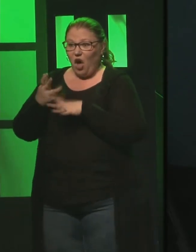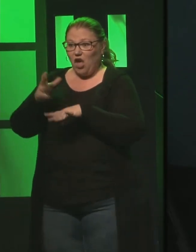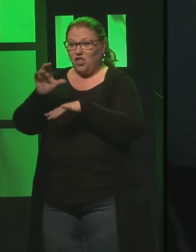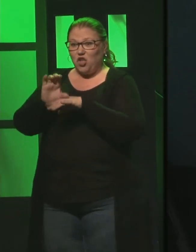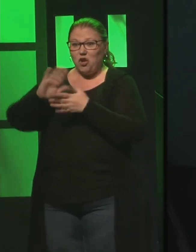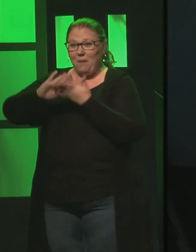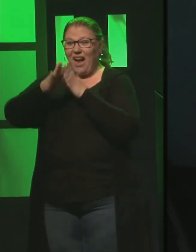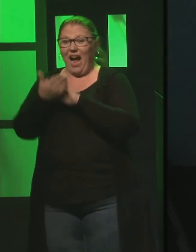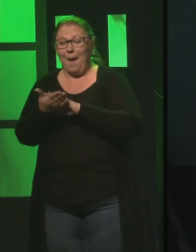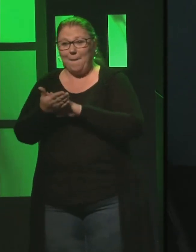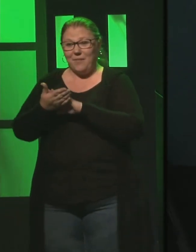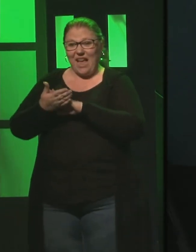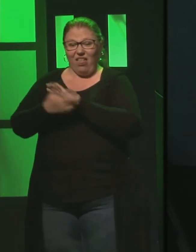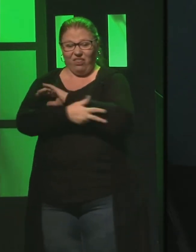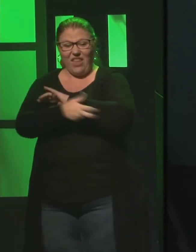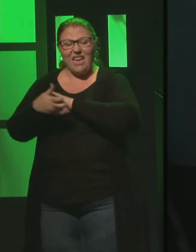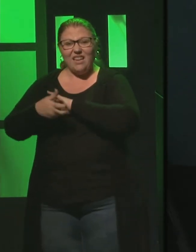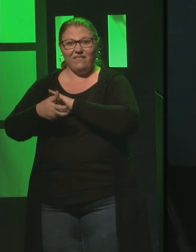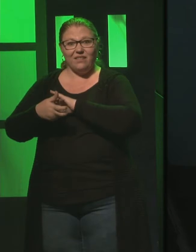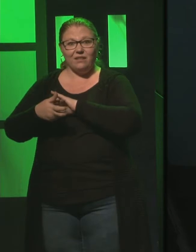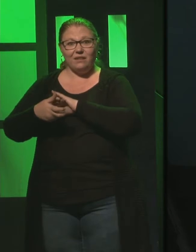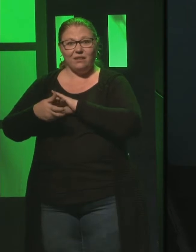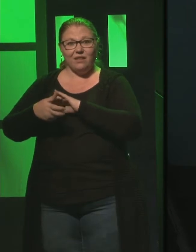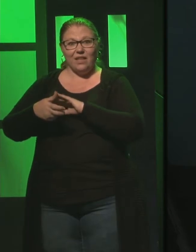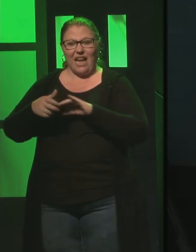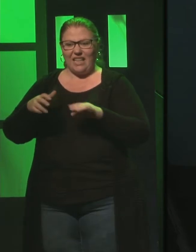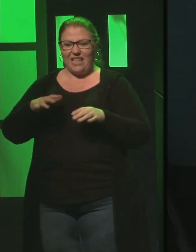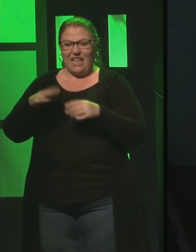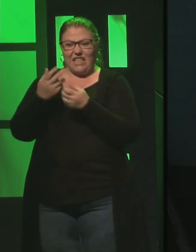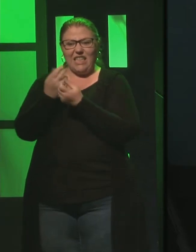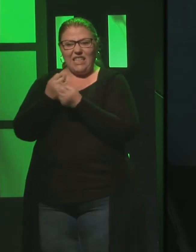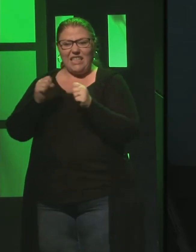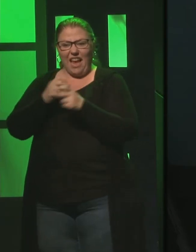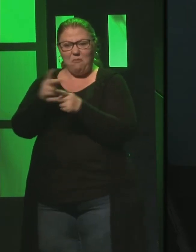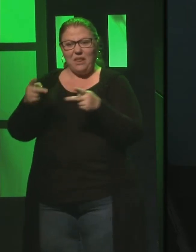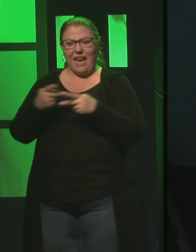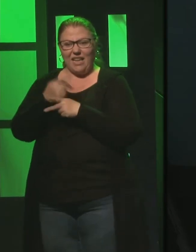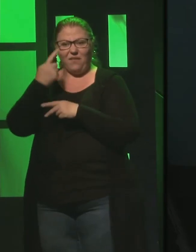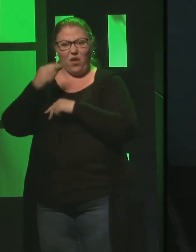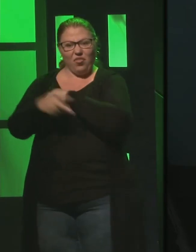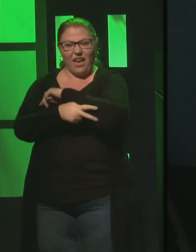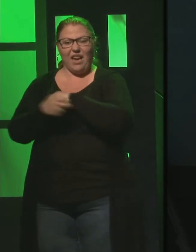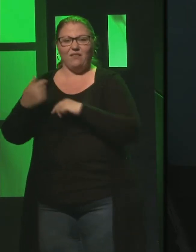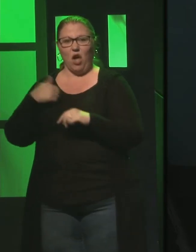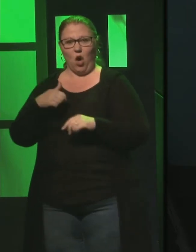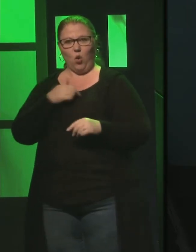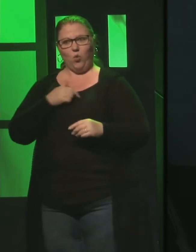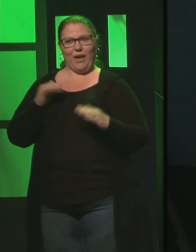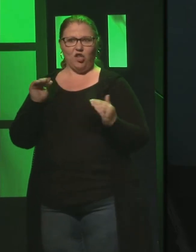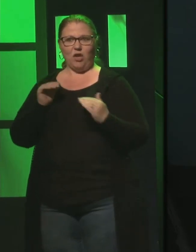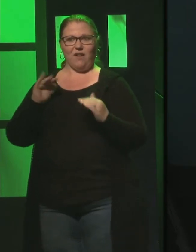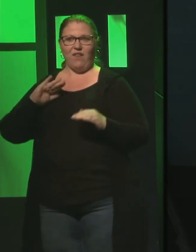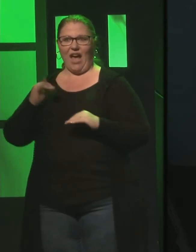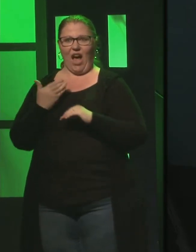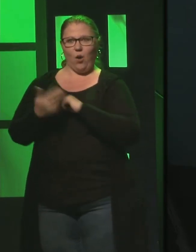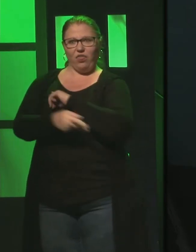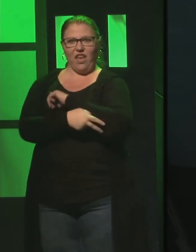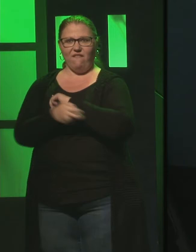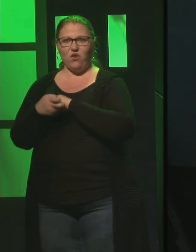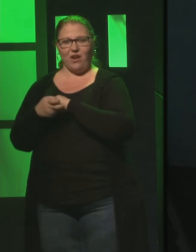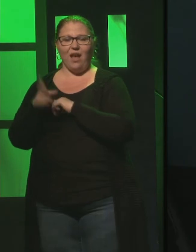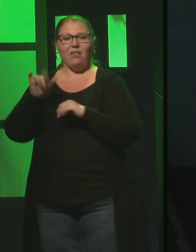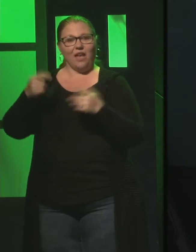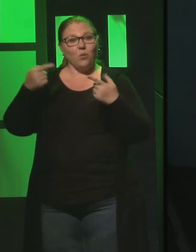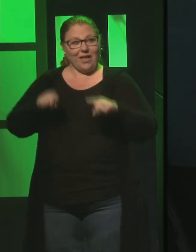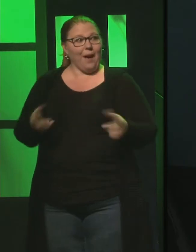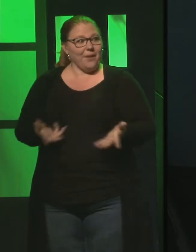thieves. Not a school, it's not where you're taught to be a thief. It's a safe haven. It's where we come and justify our thievery. He says, that's what's